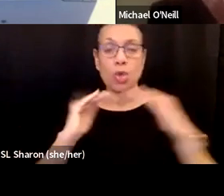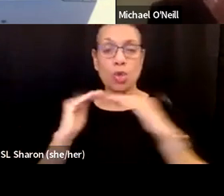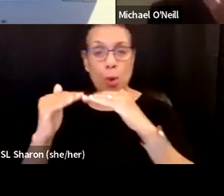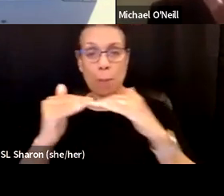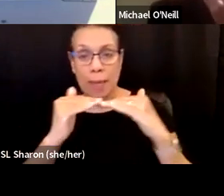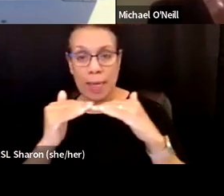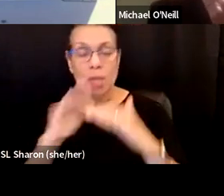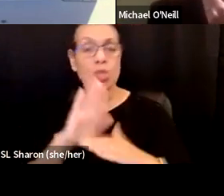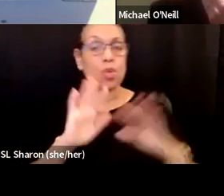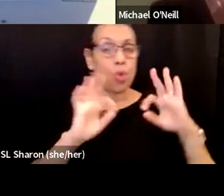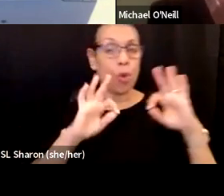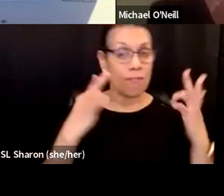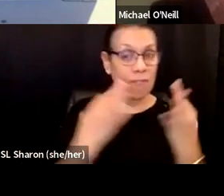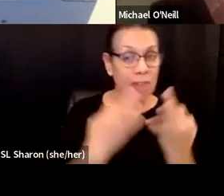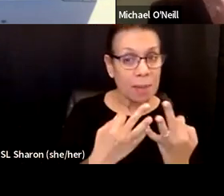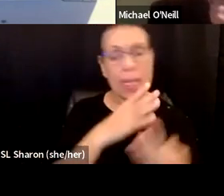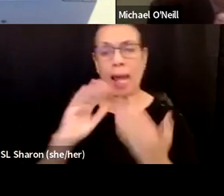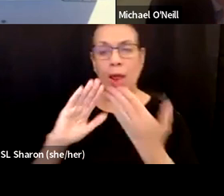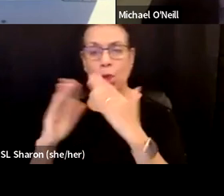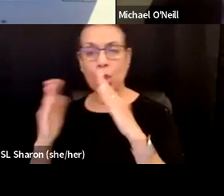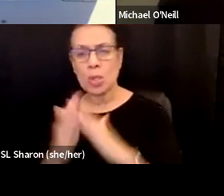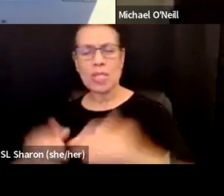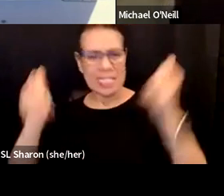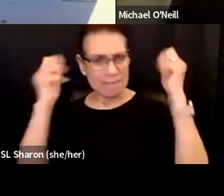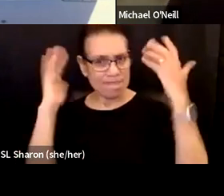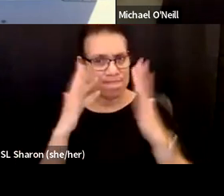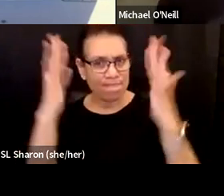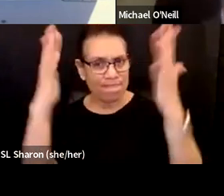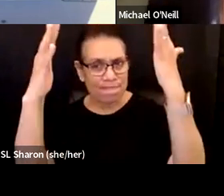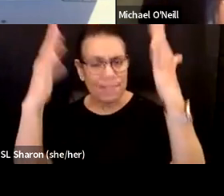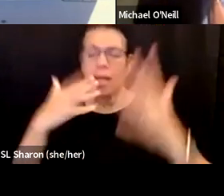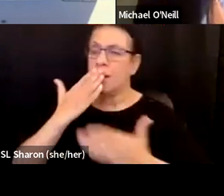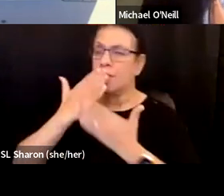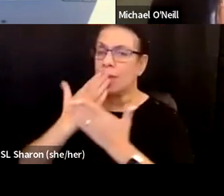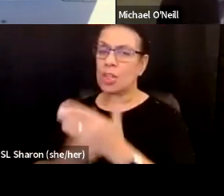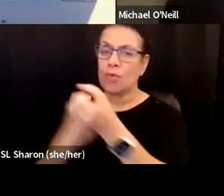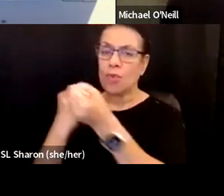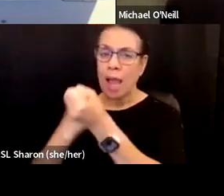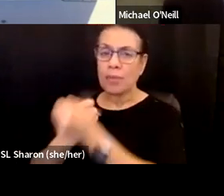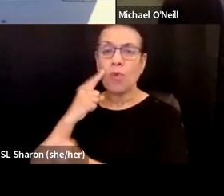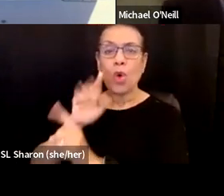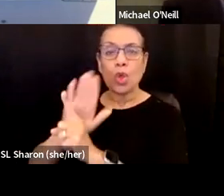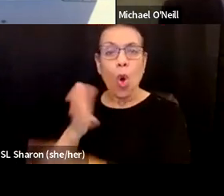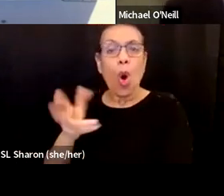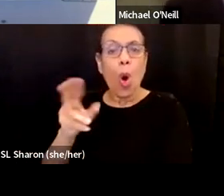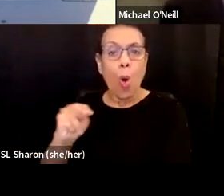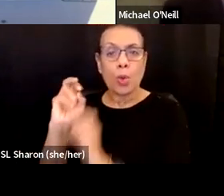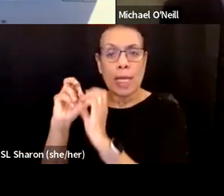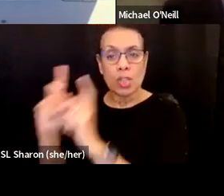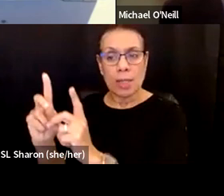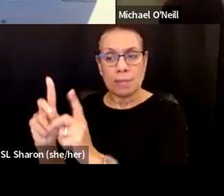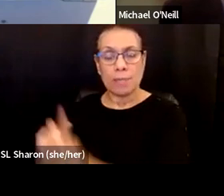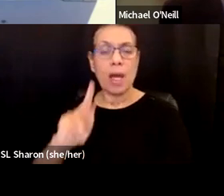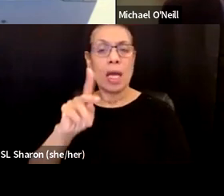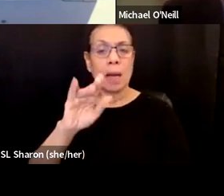health of your families and the health of your community thank you for your advocacy for your education when kamani